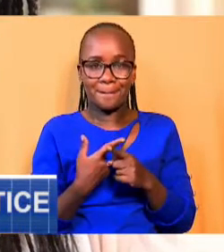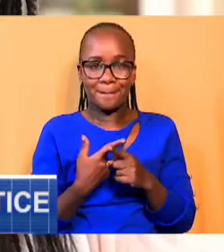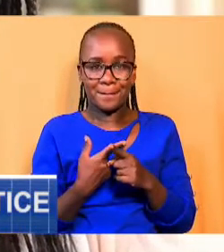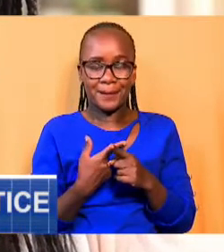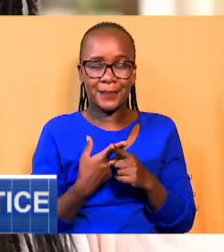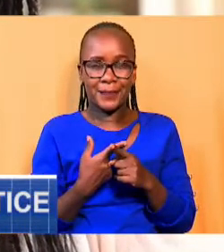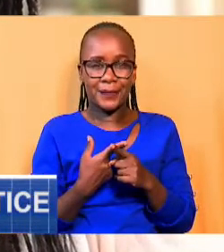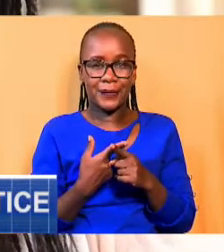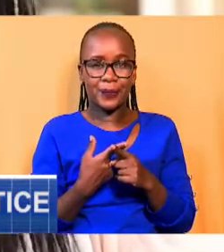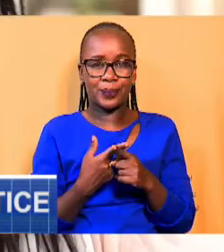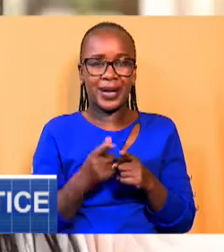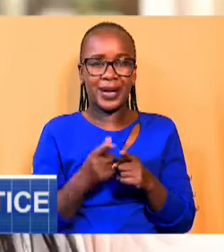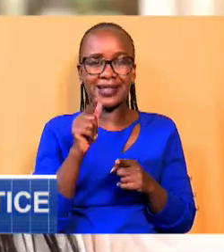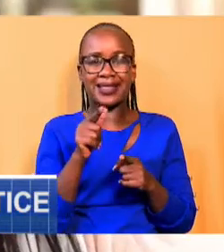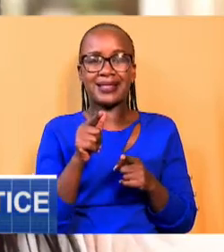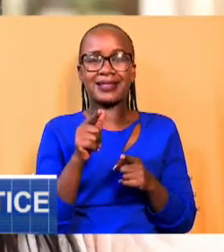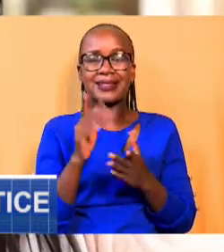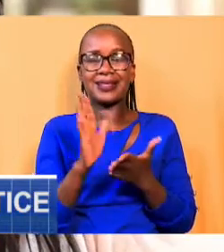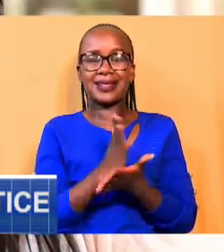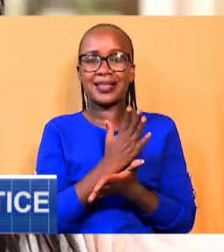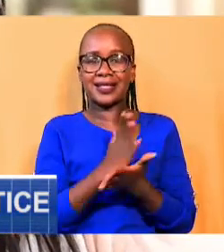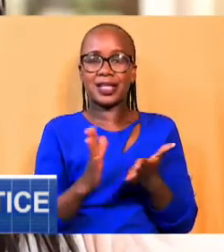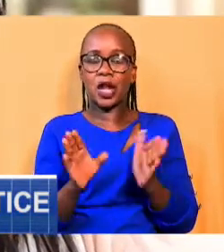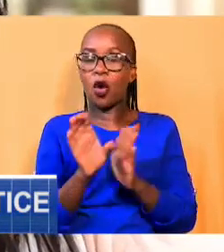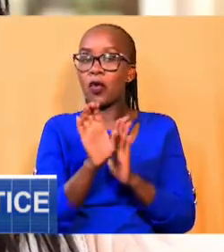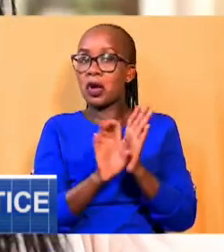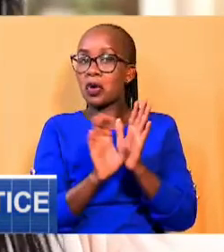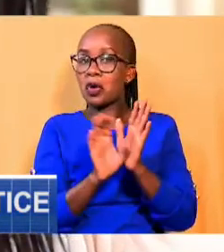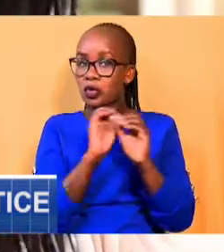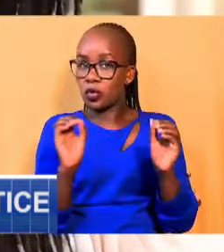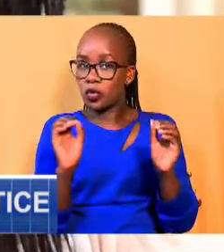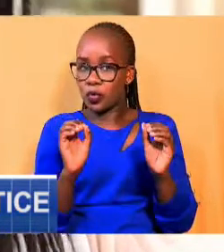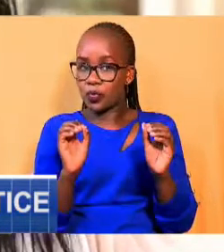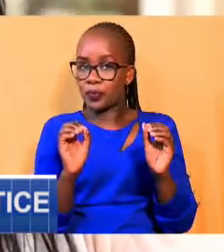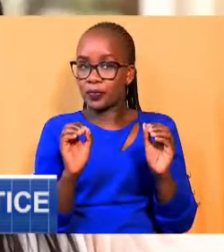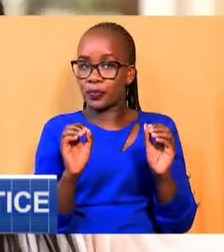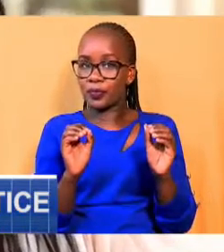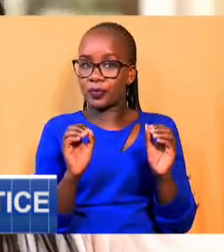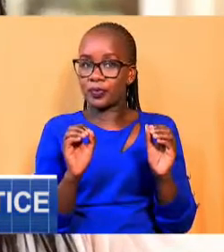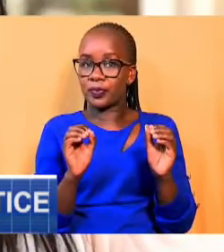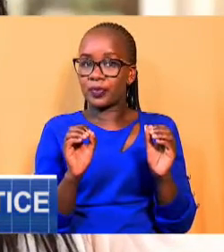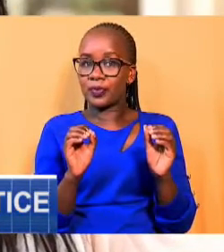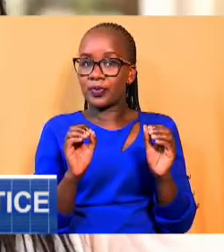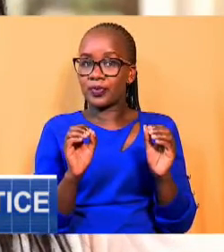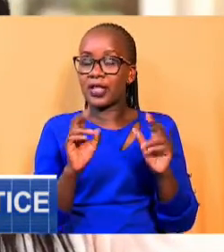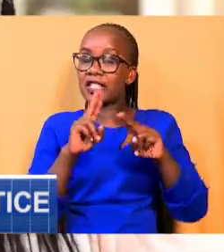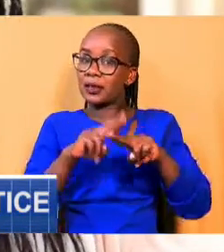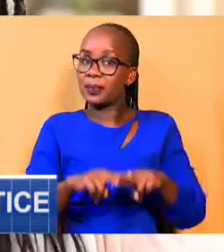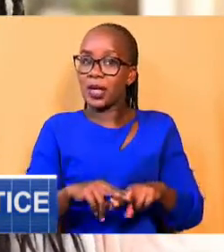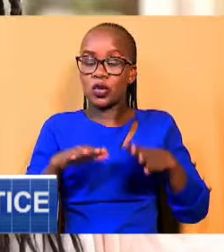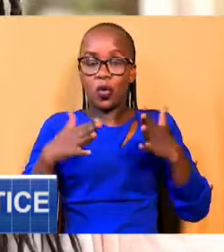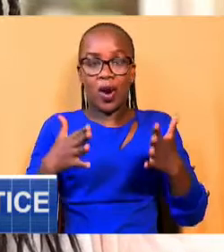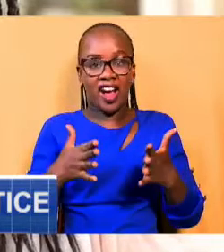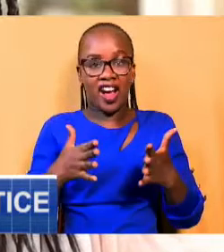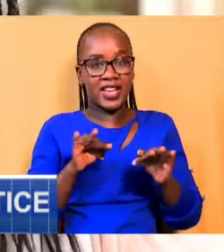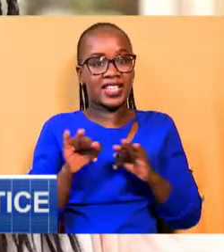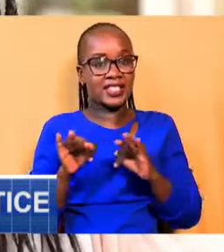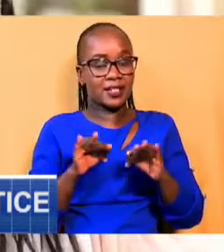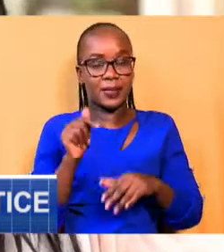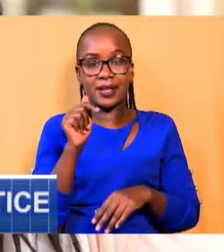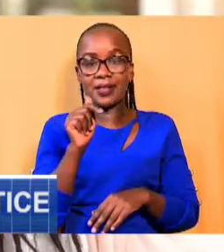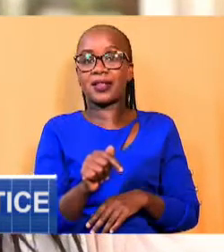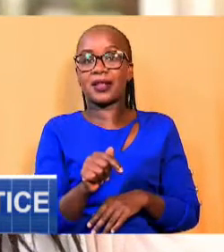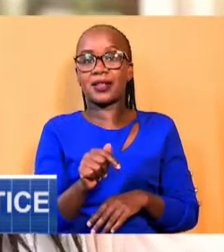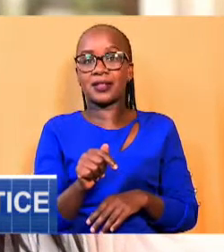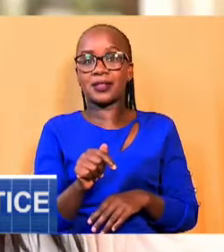Unfortunately, this section was declared unconstitutional, or fortunately, depends on how you interpret it,